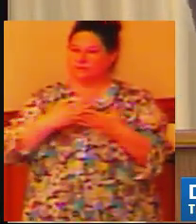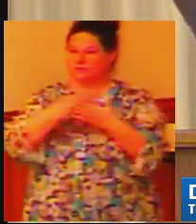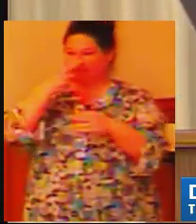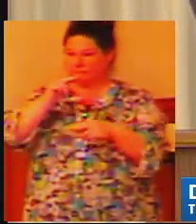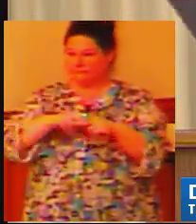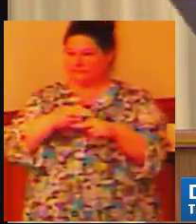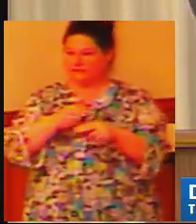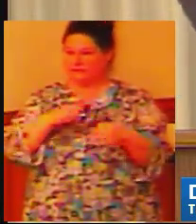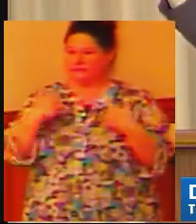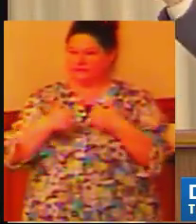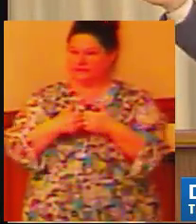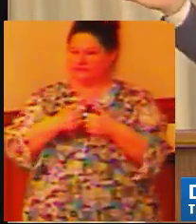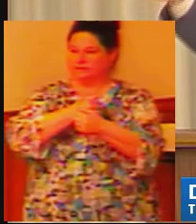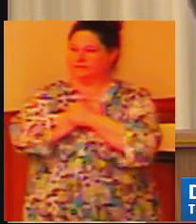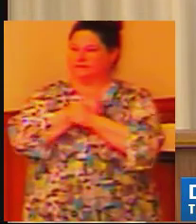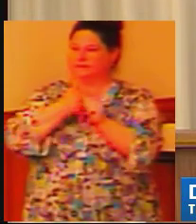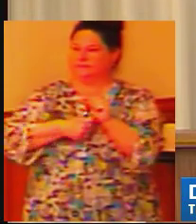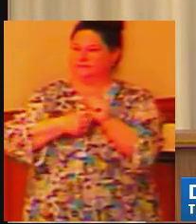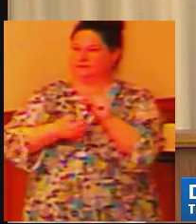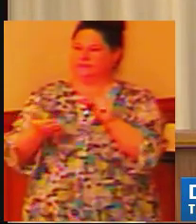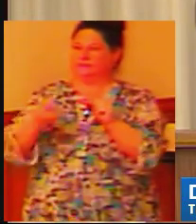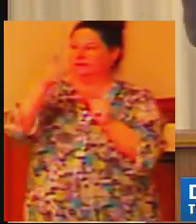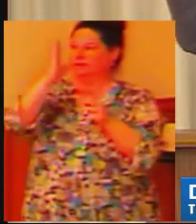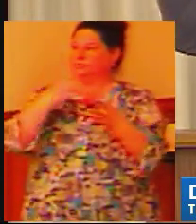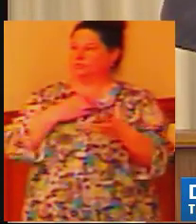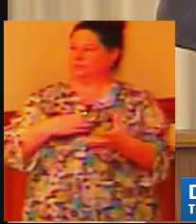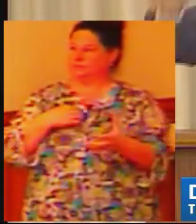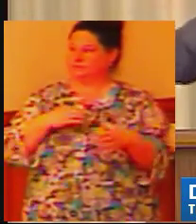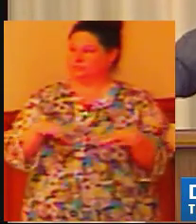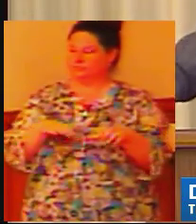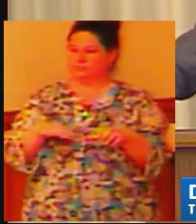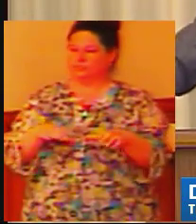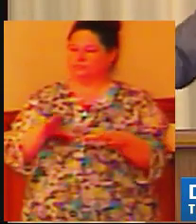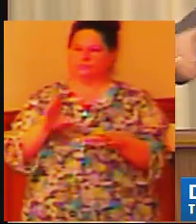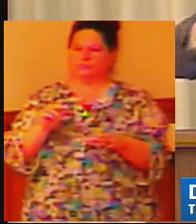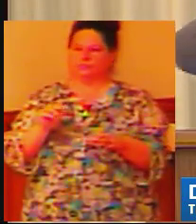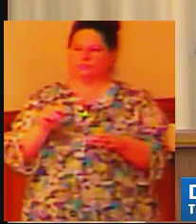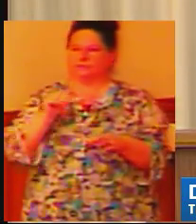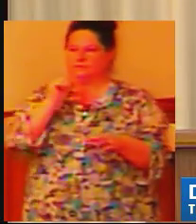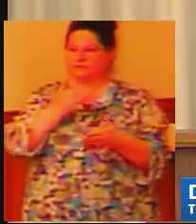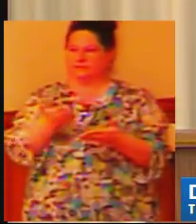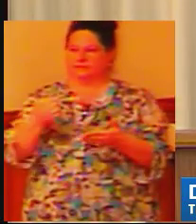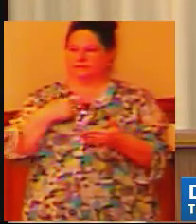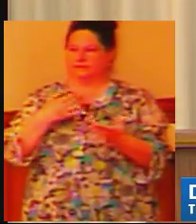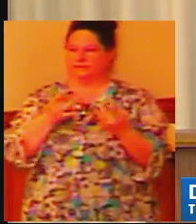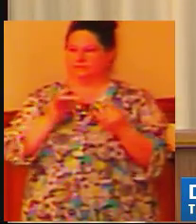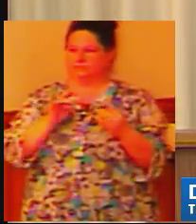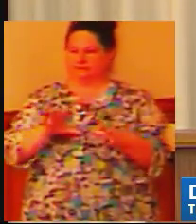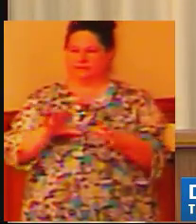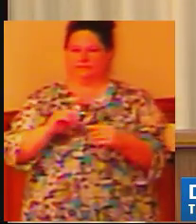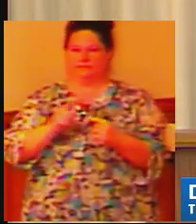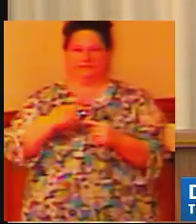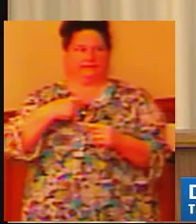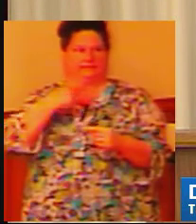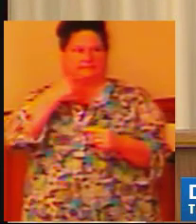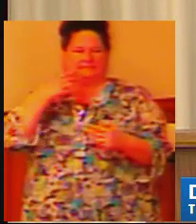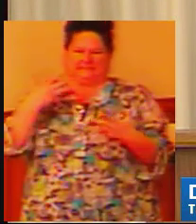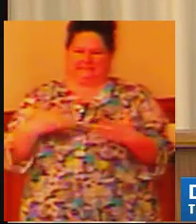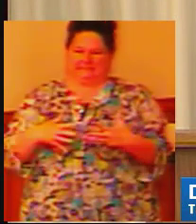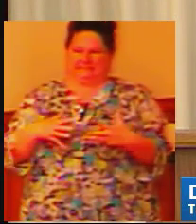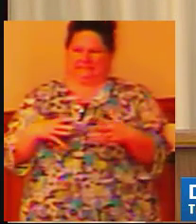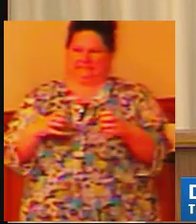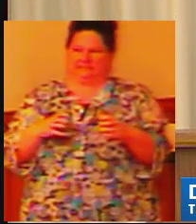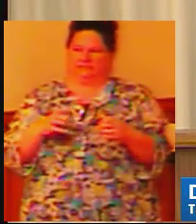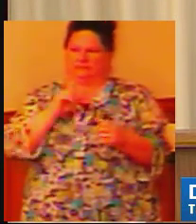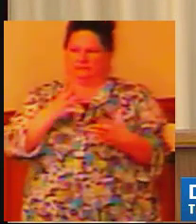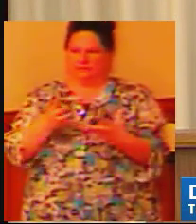everything that God wants me to do. I don't. There are things I don't like about Christianity where I go, I really